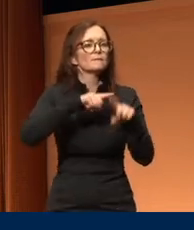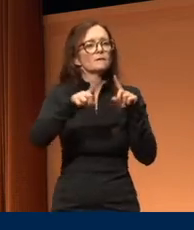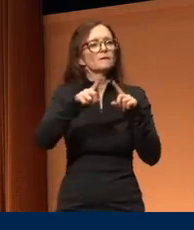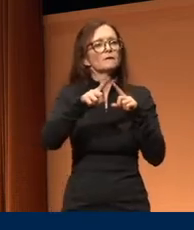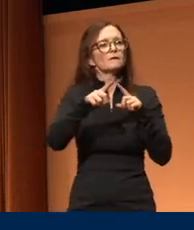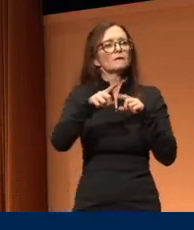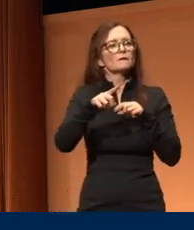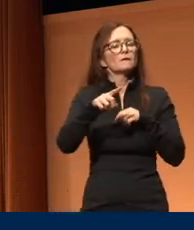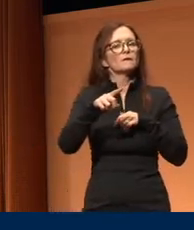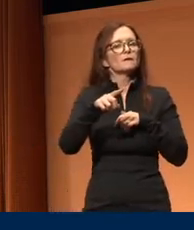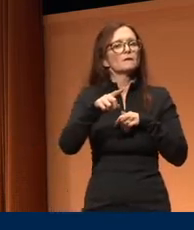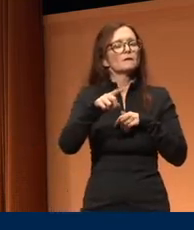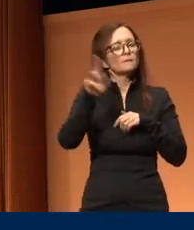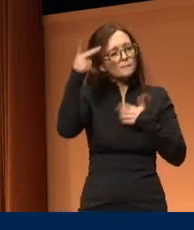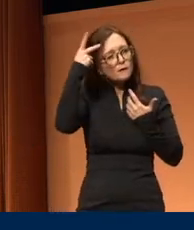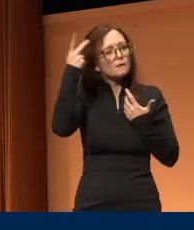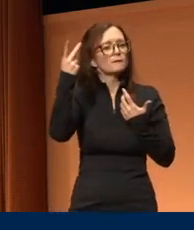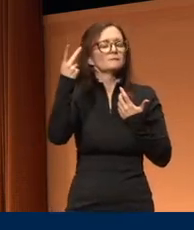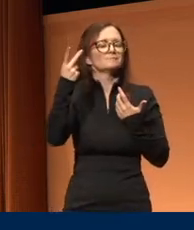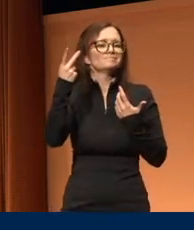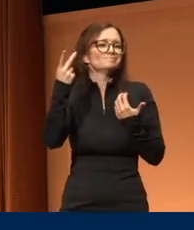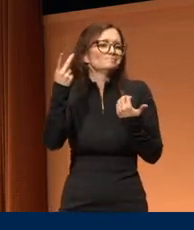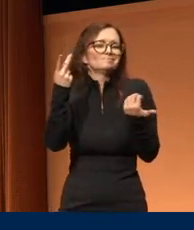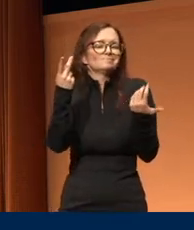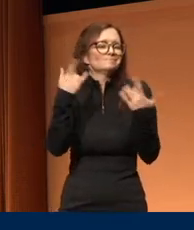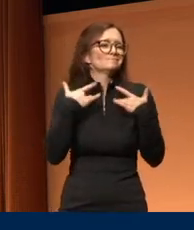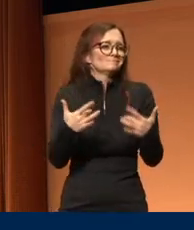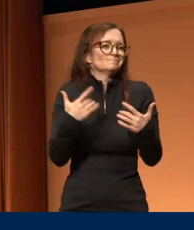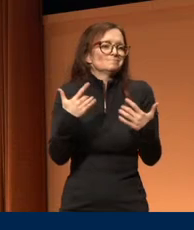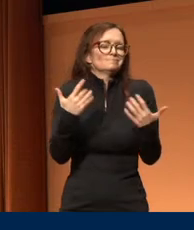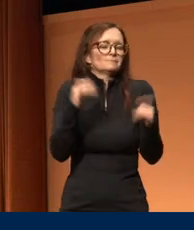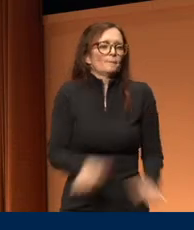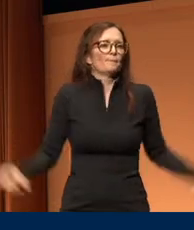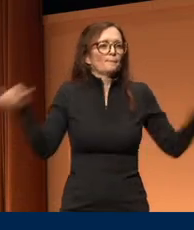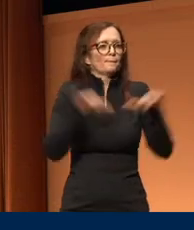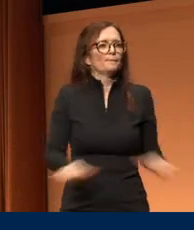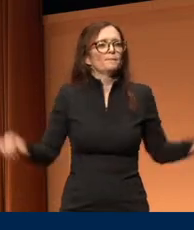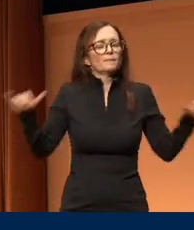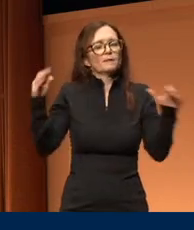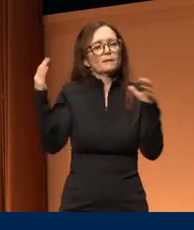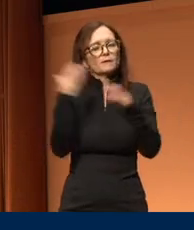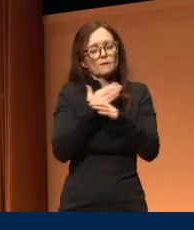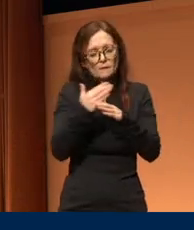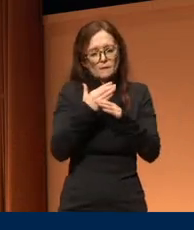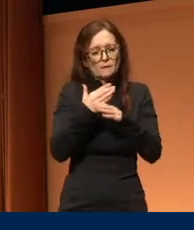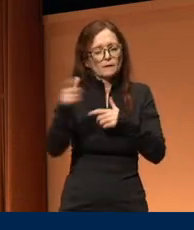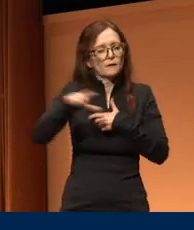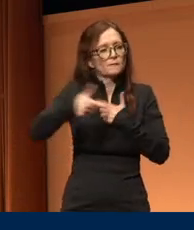long duration, politics as usual. Here, I'd like to share an exchange I